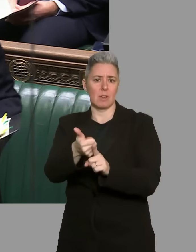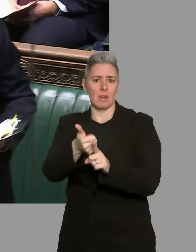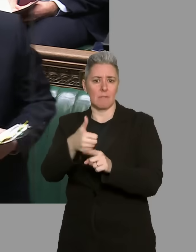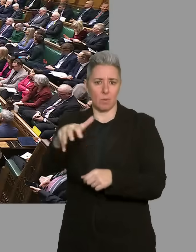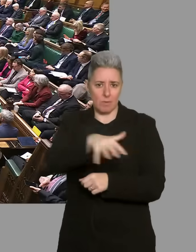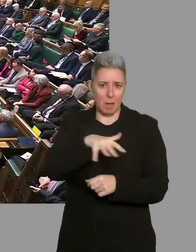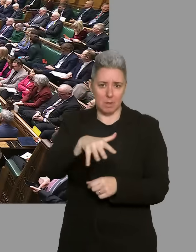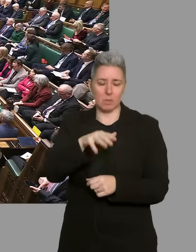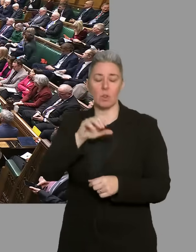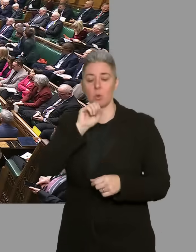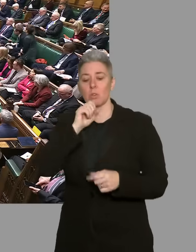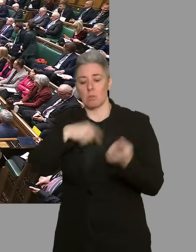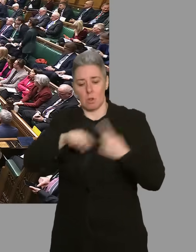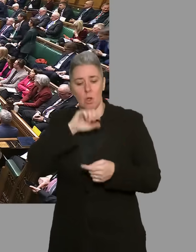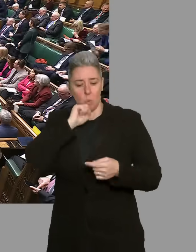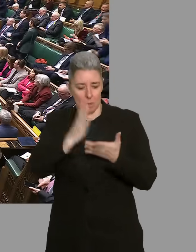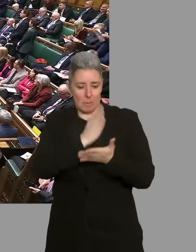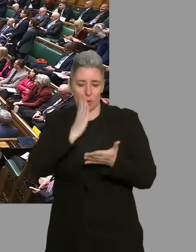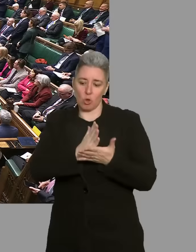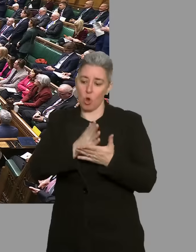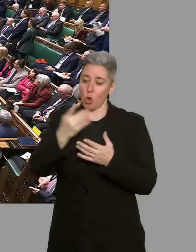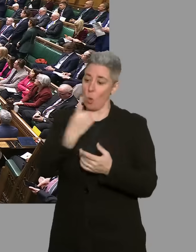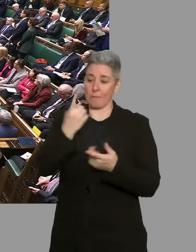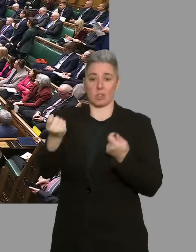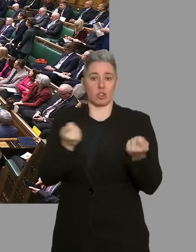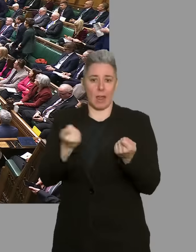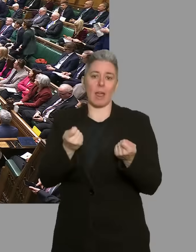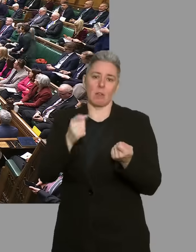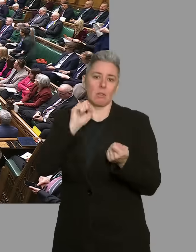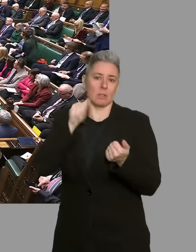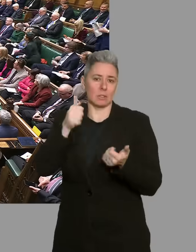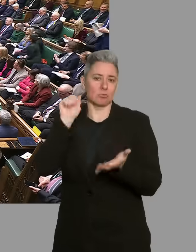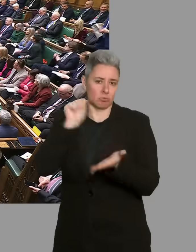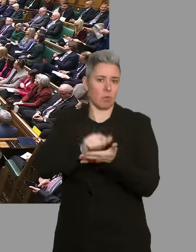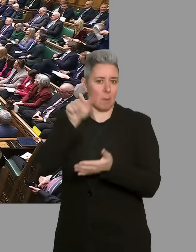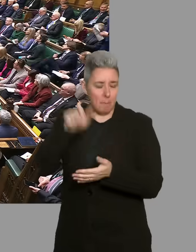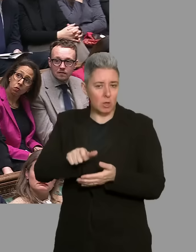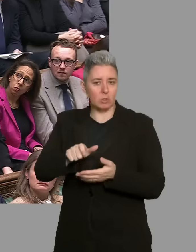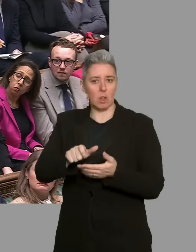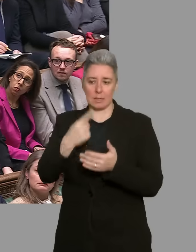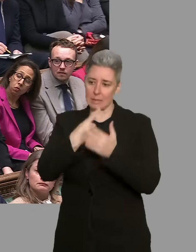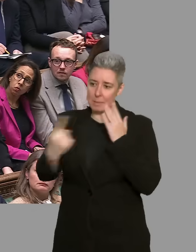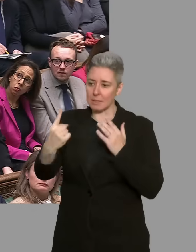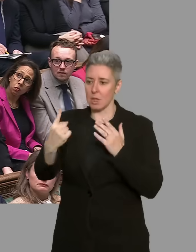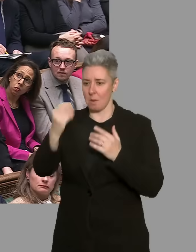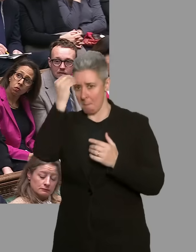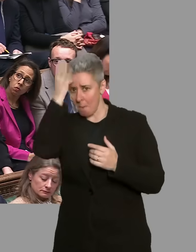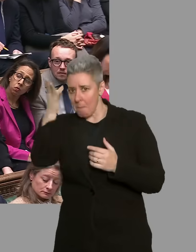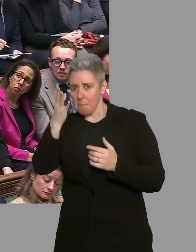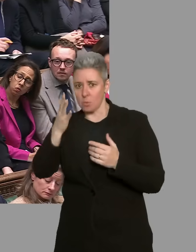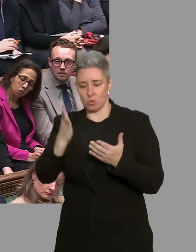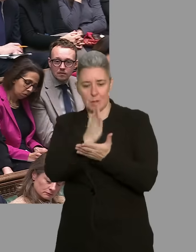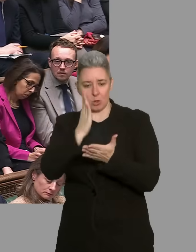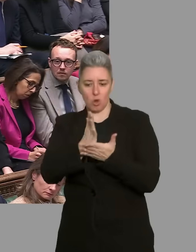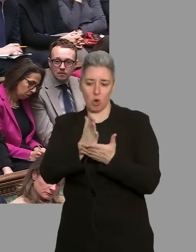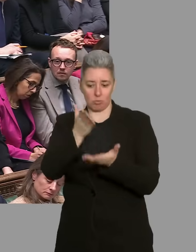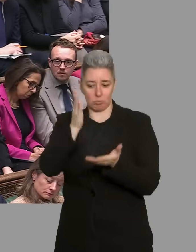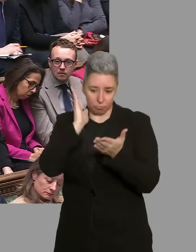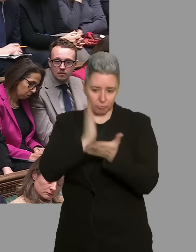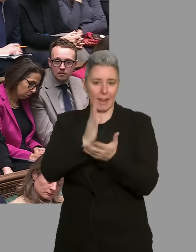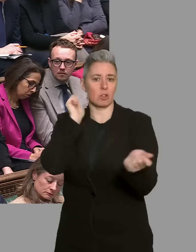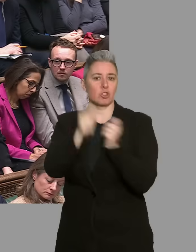is needed. Angus MacDonald. Thank you. Mr. Speaker, according to the Office for National